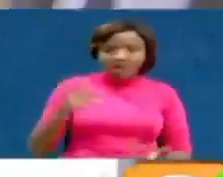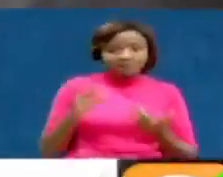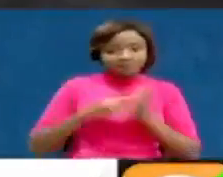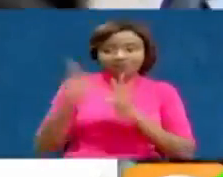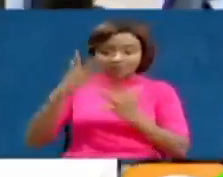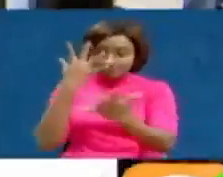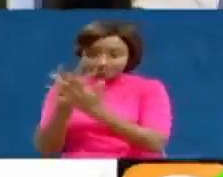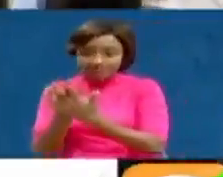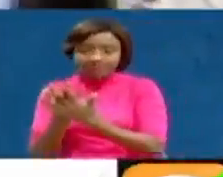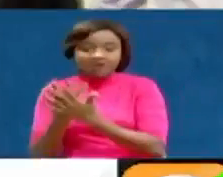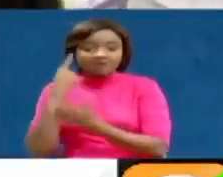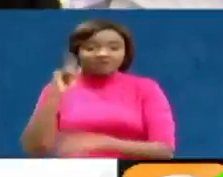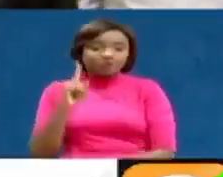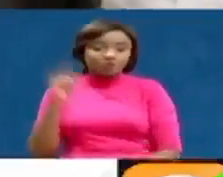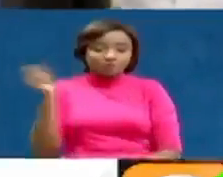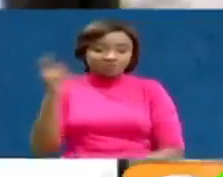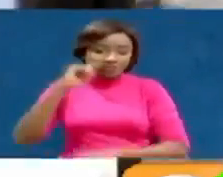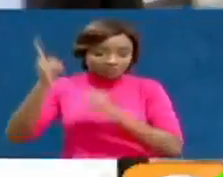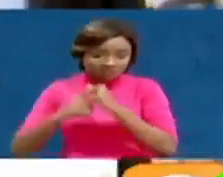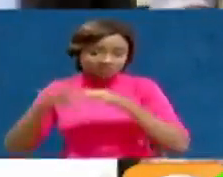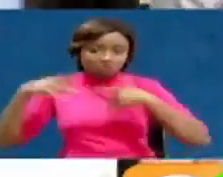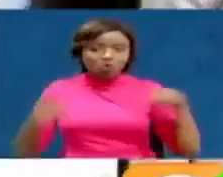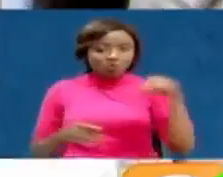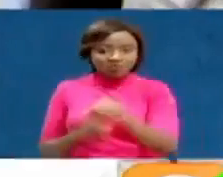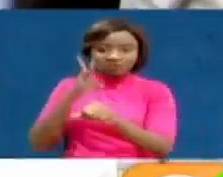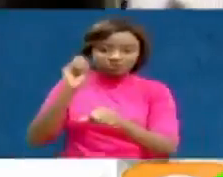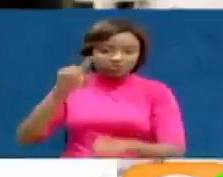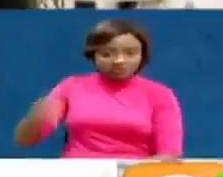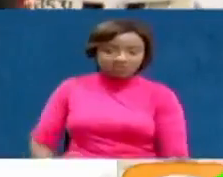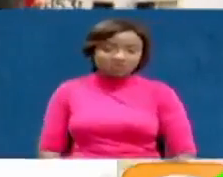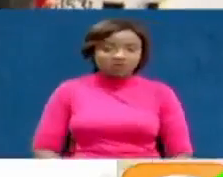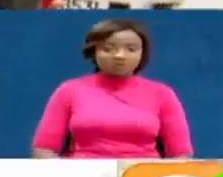or imprisonment for a period not exceeding 6 months or both.